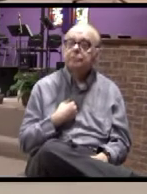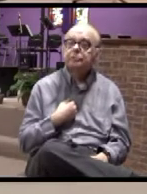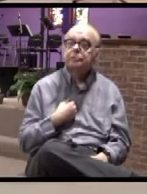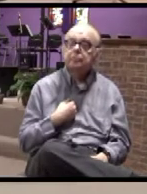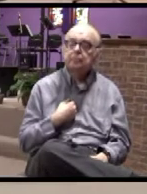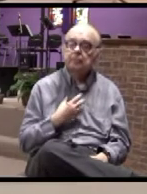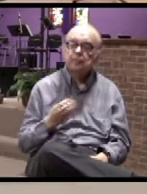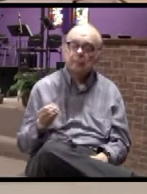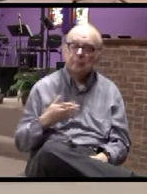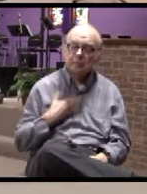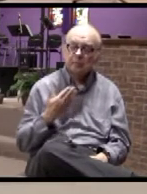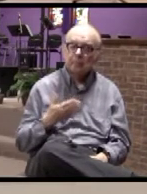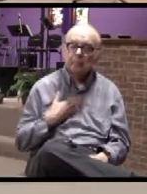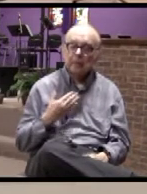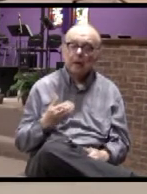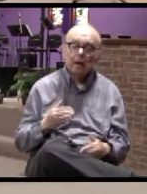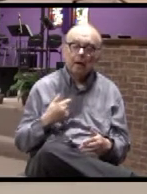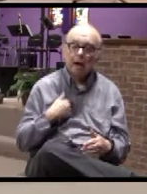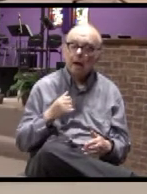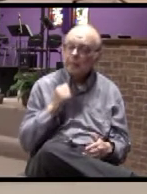And I am glad I am not you.